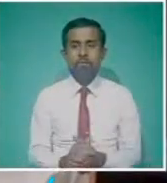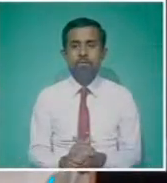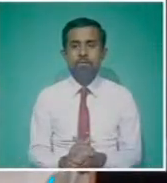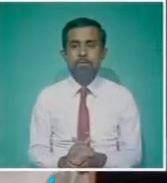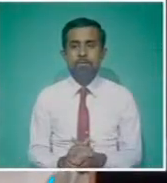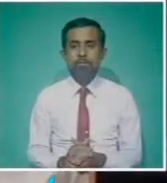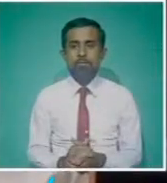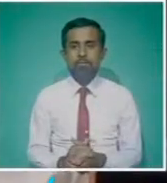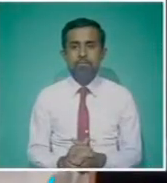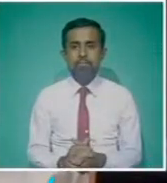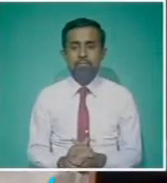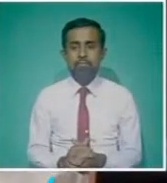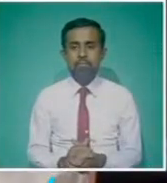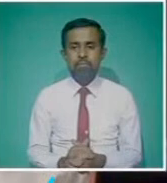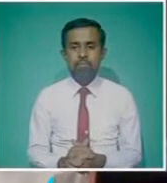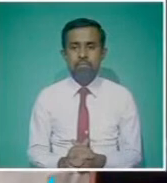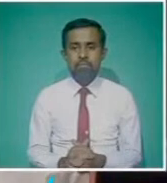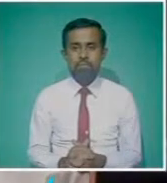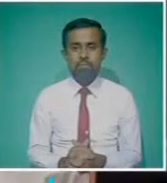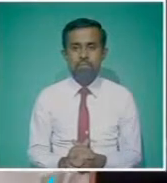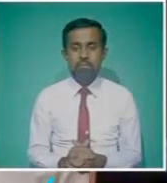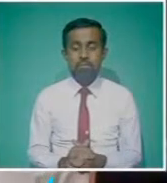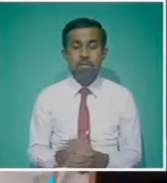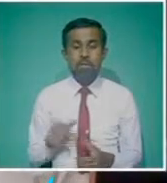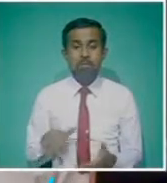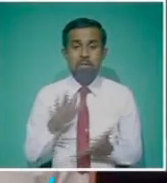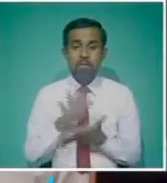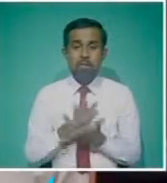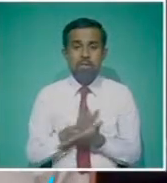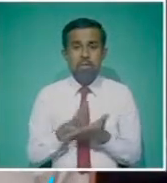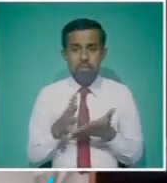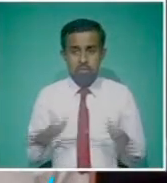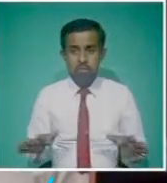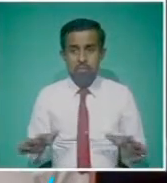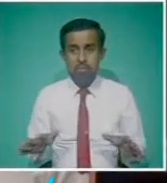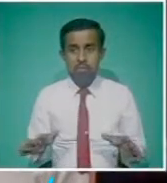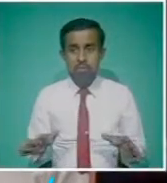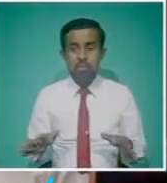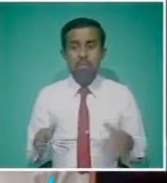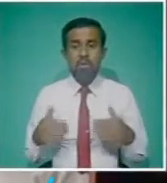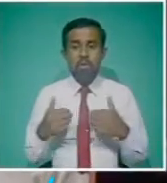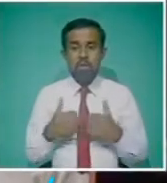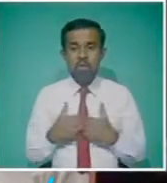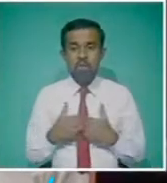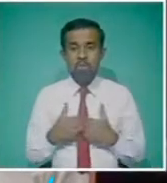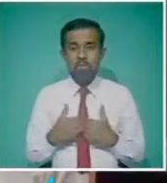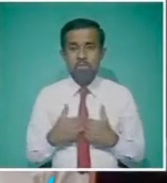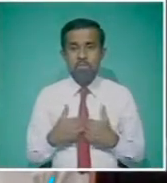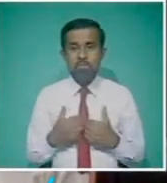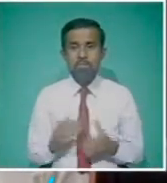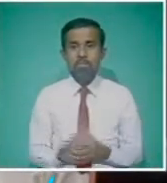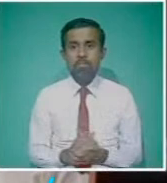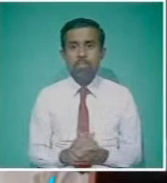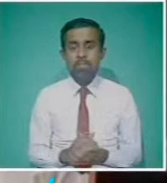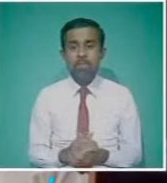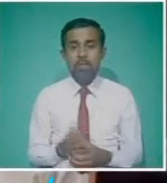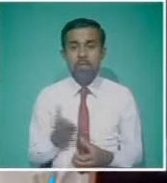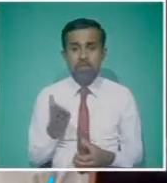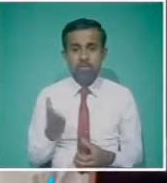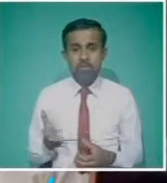over. But we have to grapple with the issue, what did Queen Elizabeth II mean to